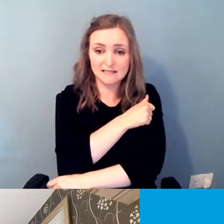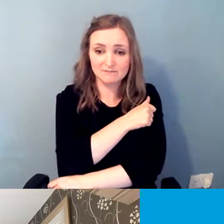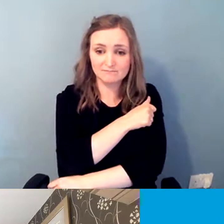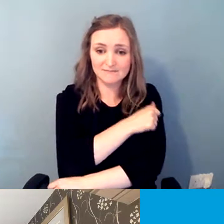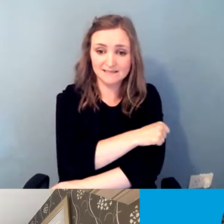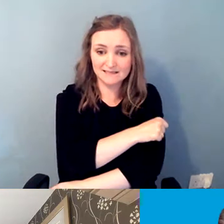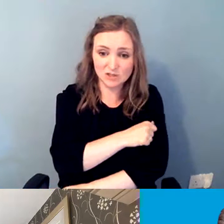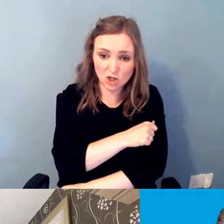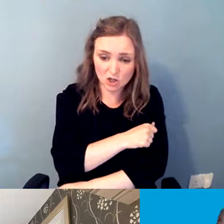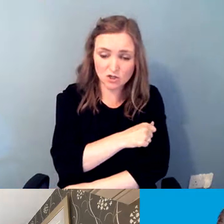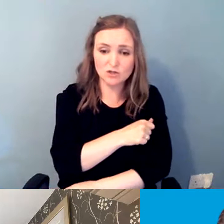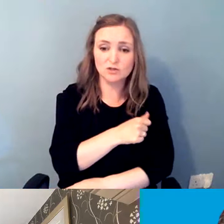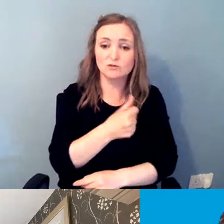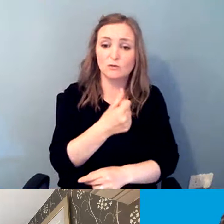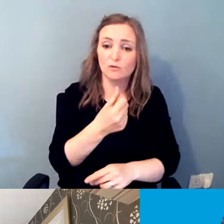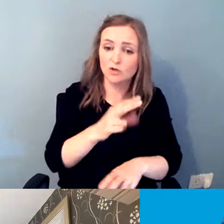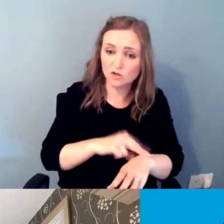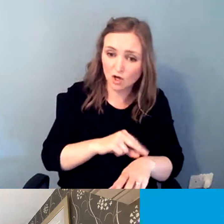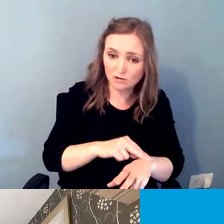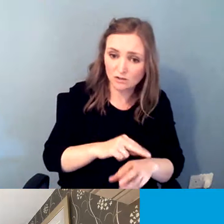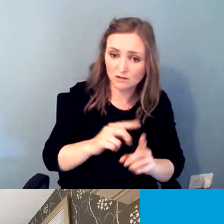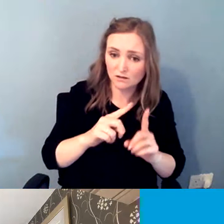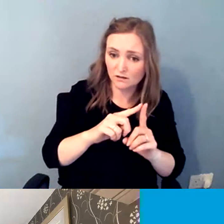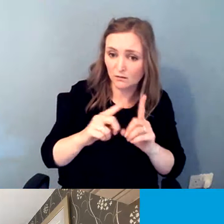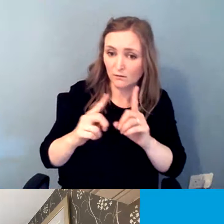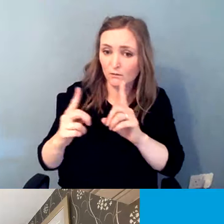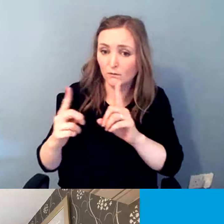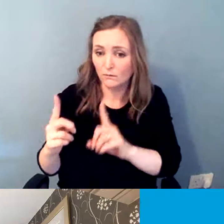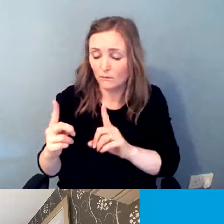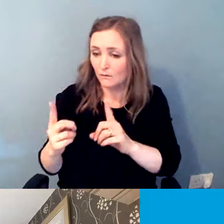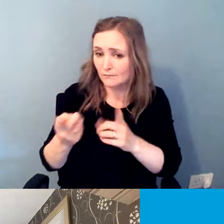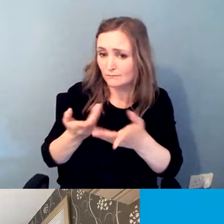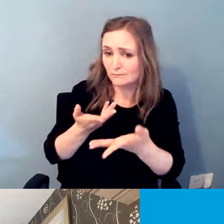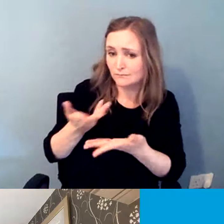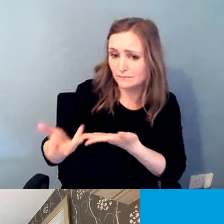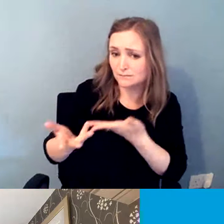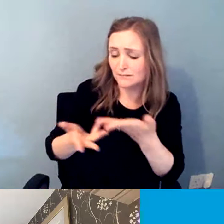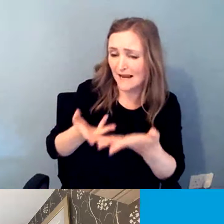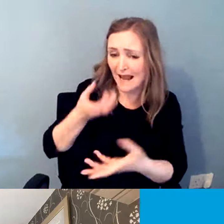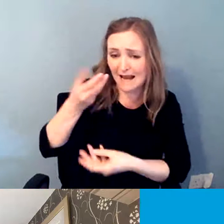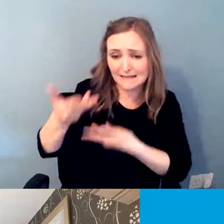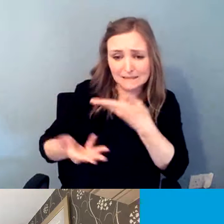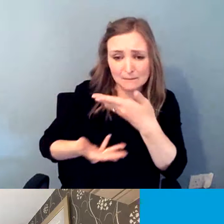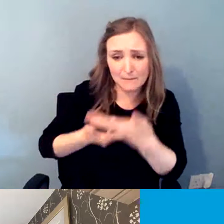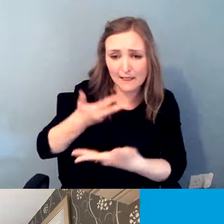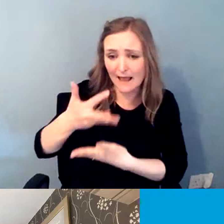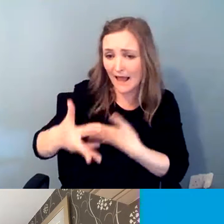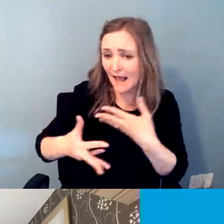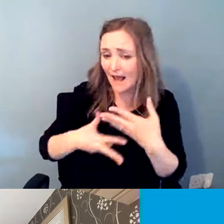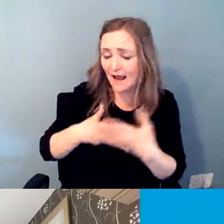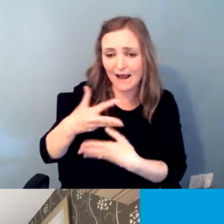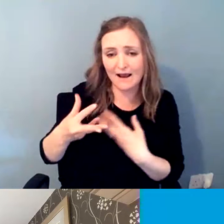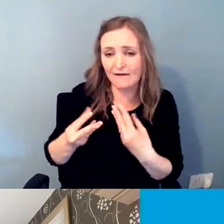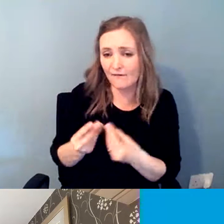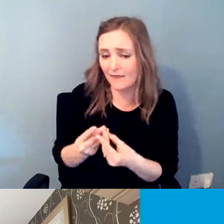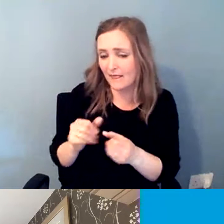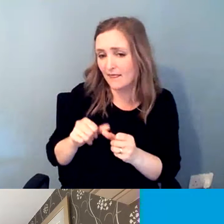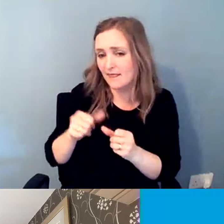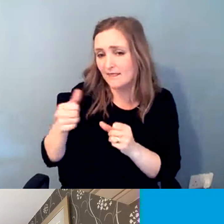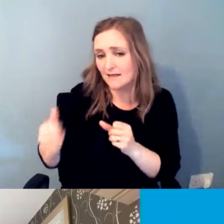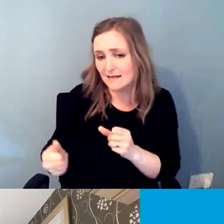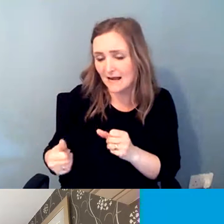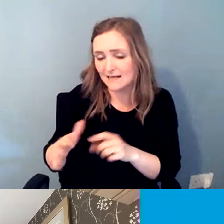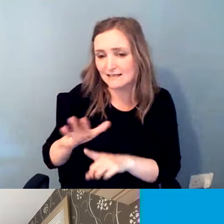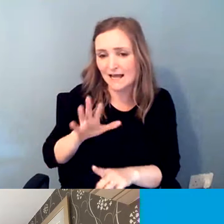and transparent conversation with that person for them to understand how important that next diagnostic test or that